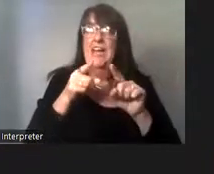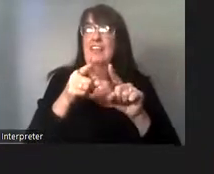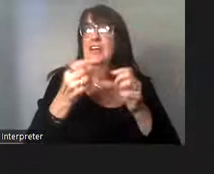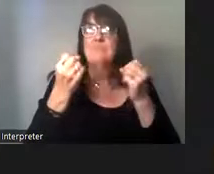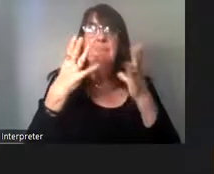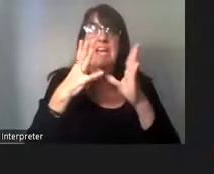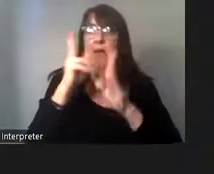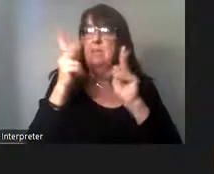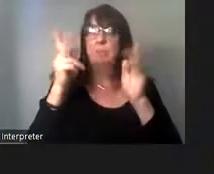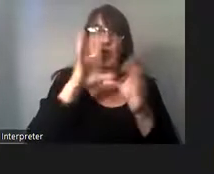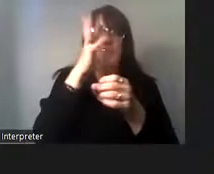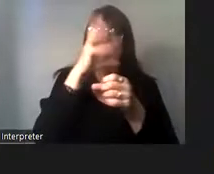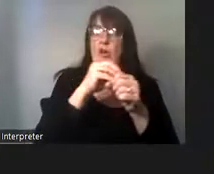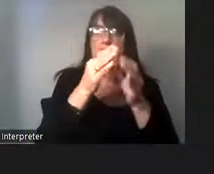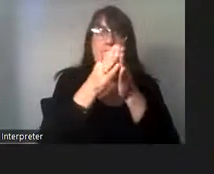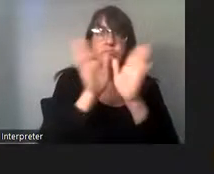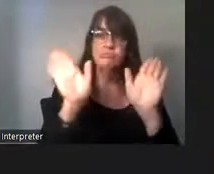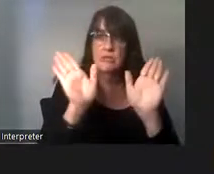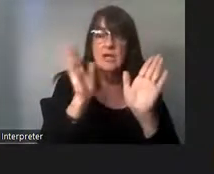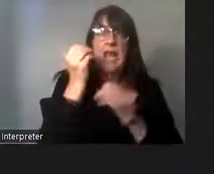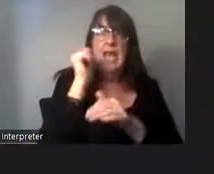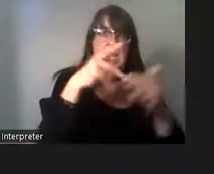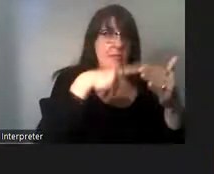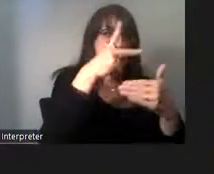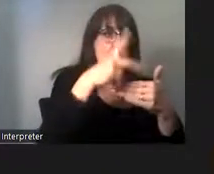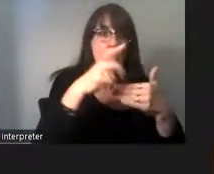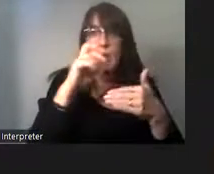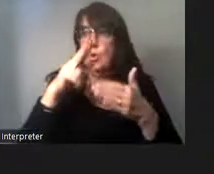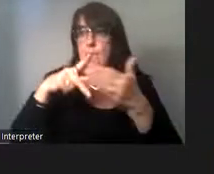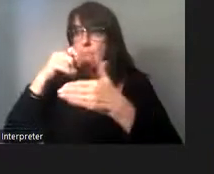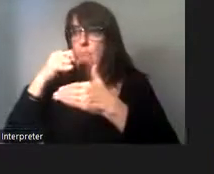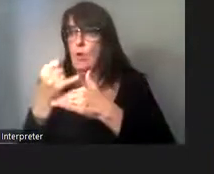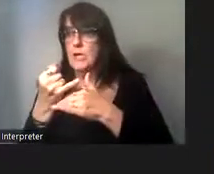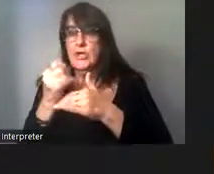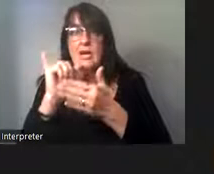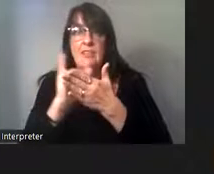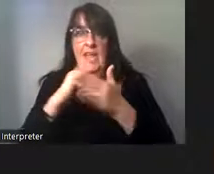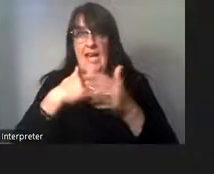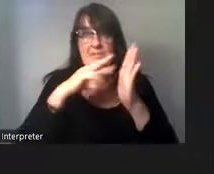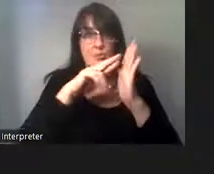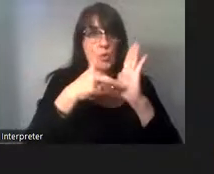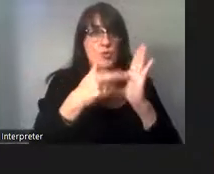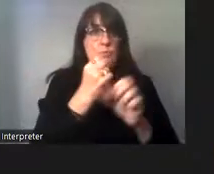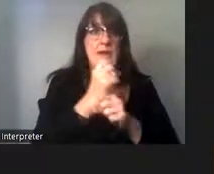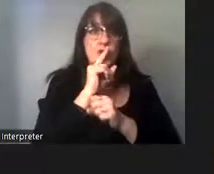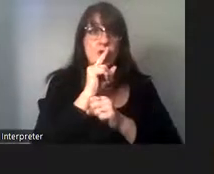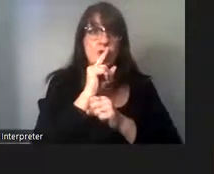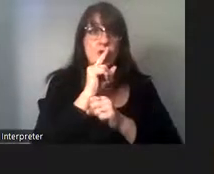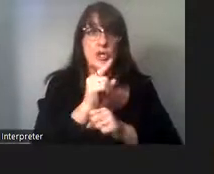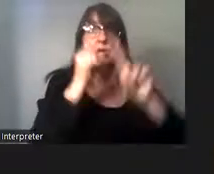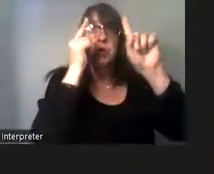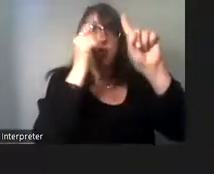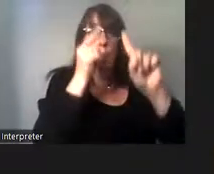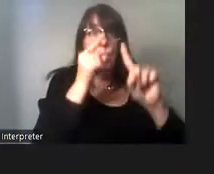people involved in any program or project who have a role in making sure that acquisitions